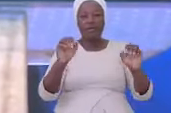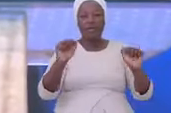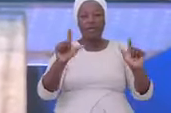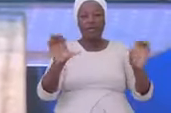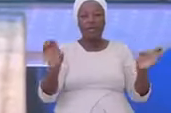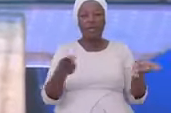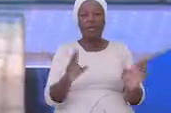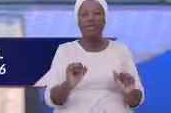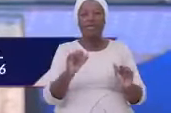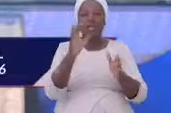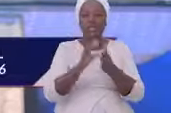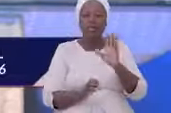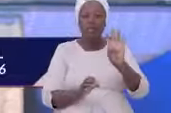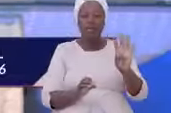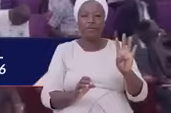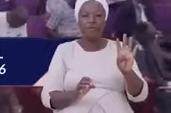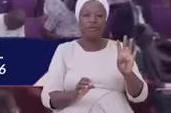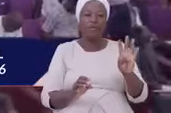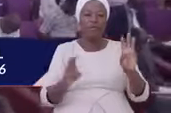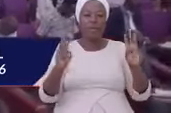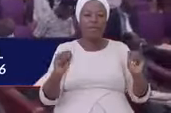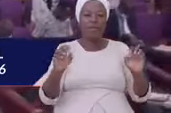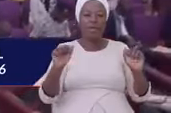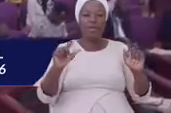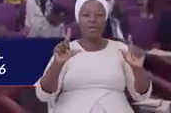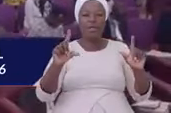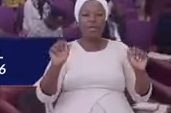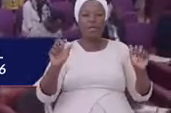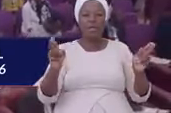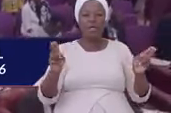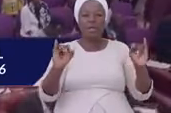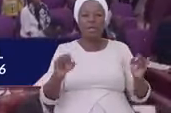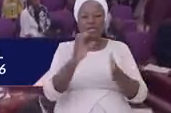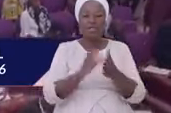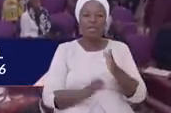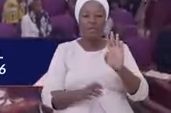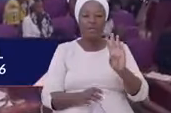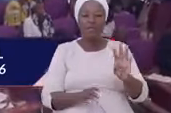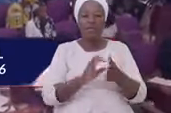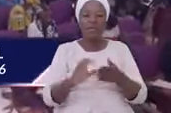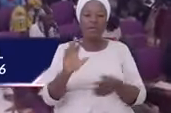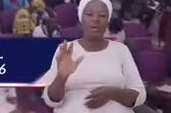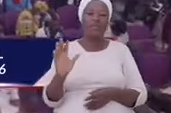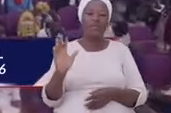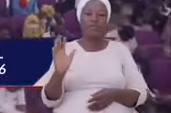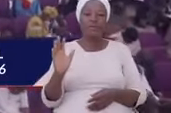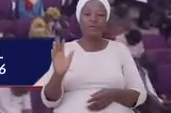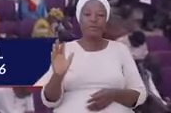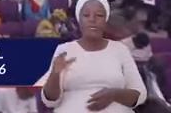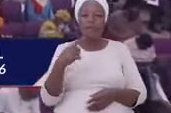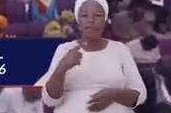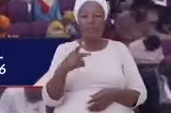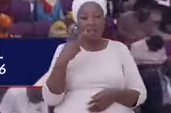verse 5. Malachi chapter 4, we're looking at verse 5. It says, behold, I